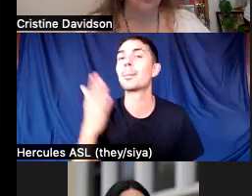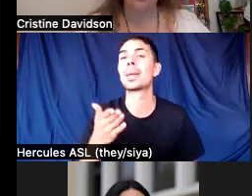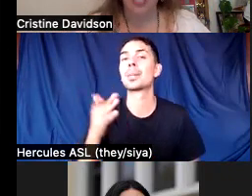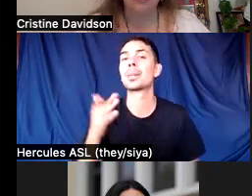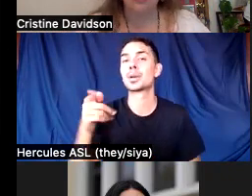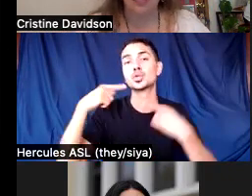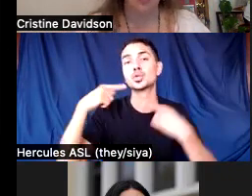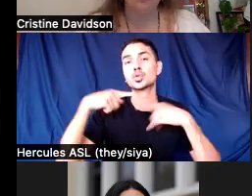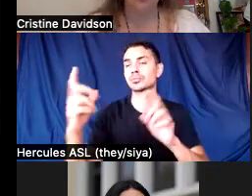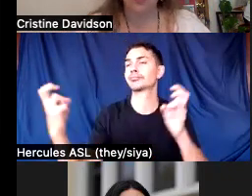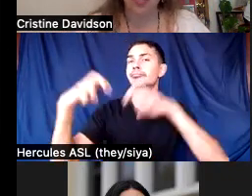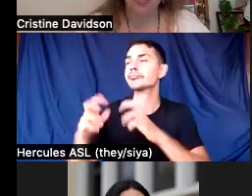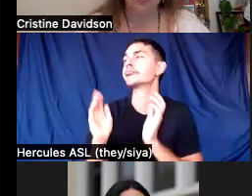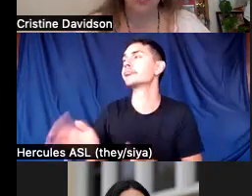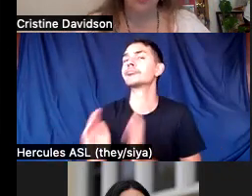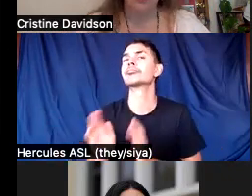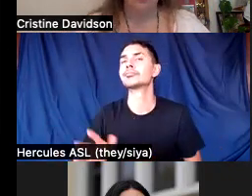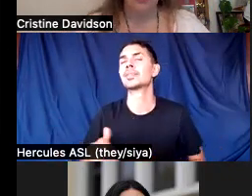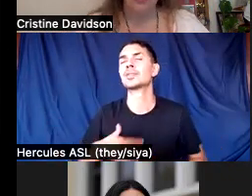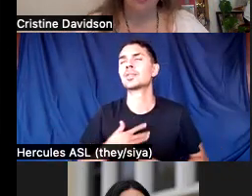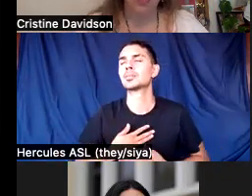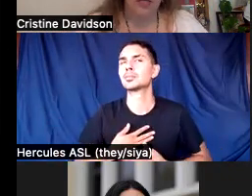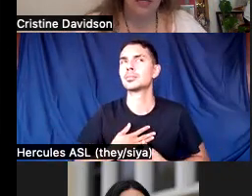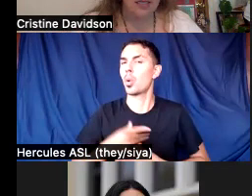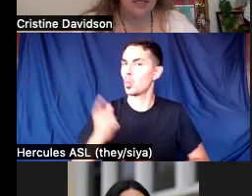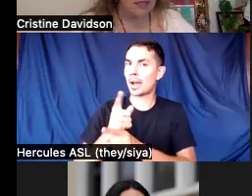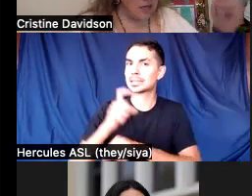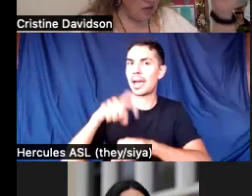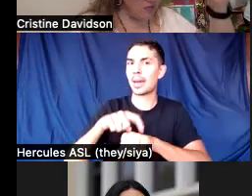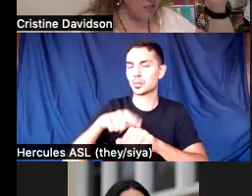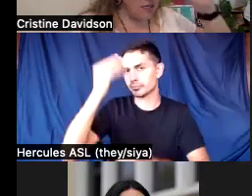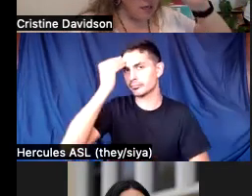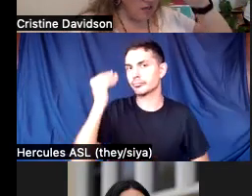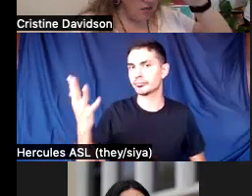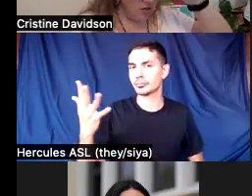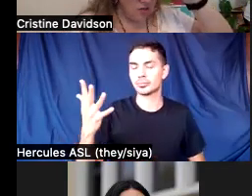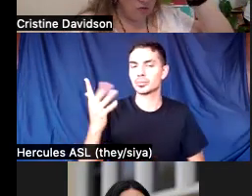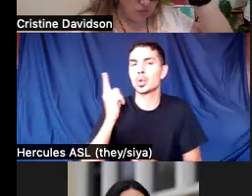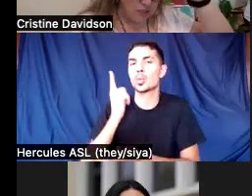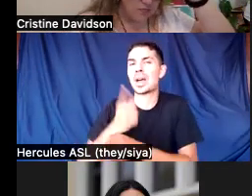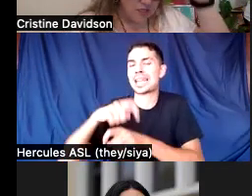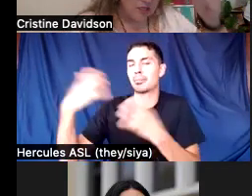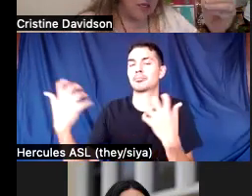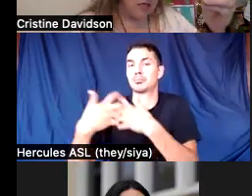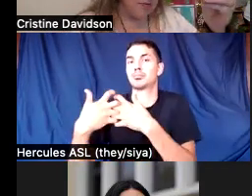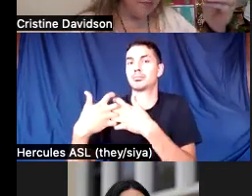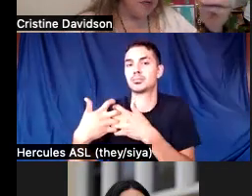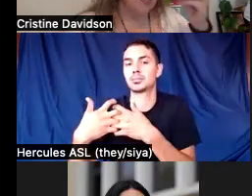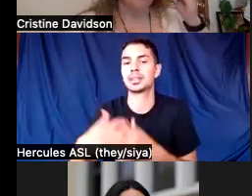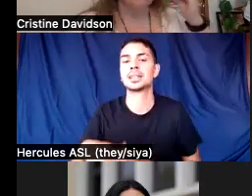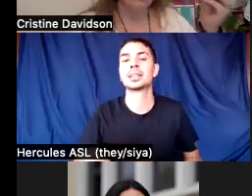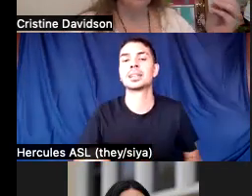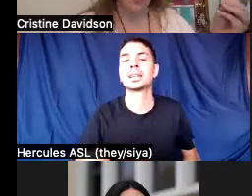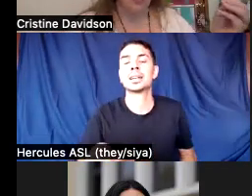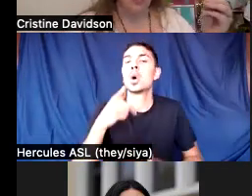tried and true tactic that harm doers use, right? And what that does is it helps take the responsibility,